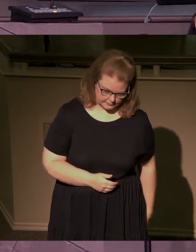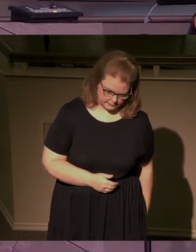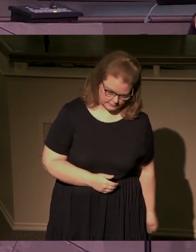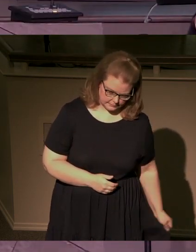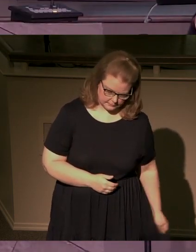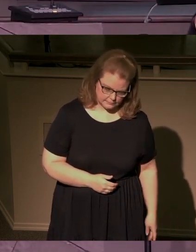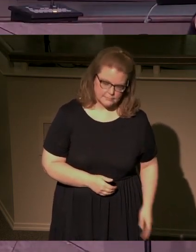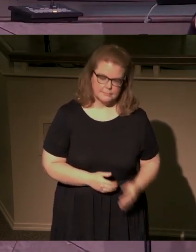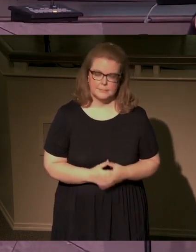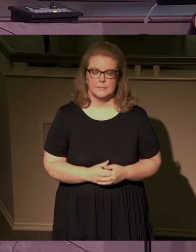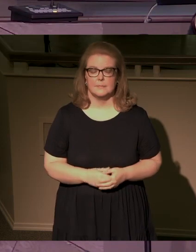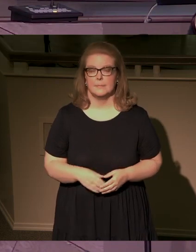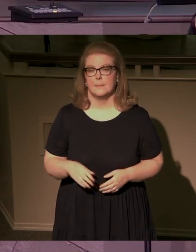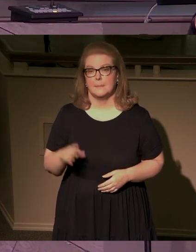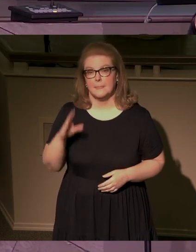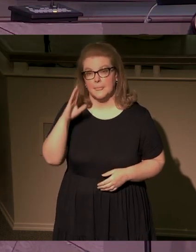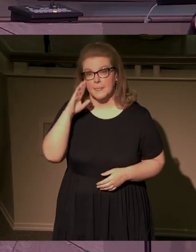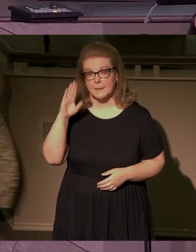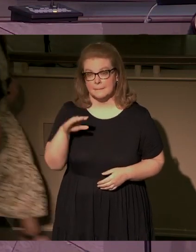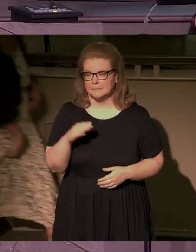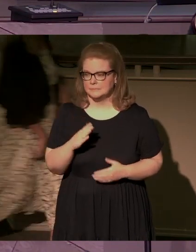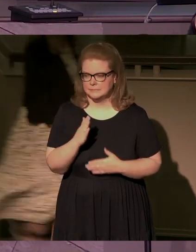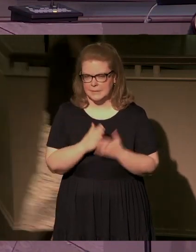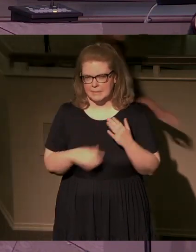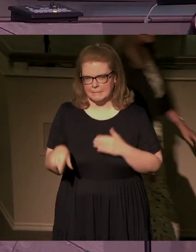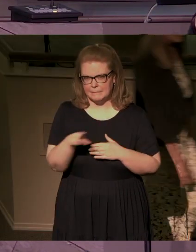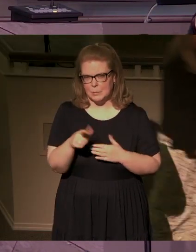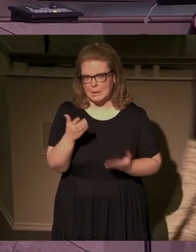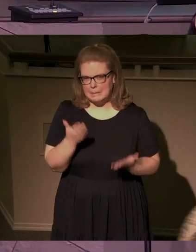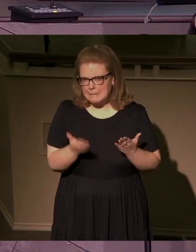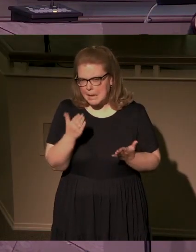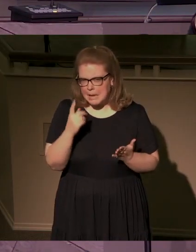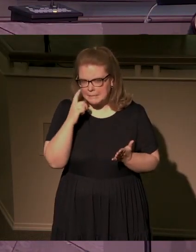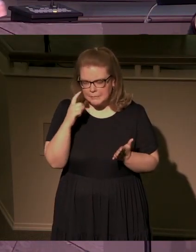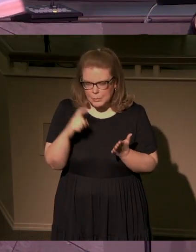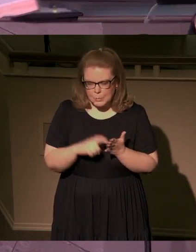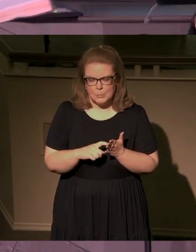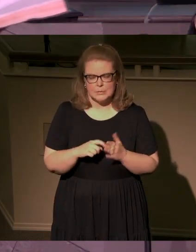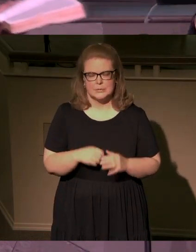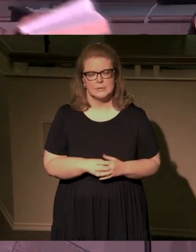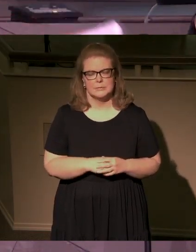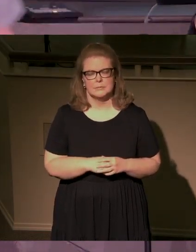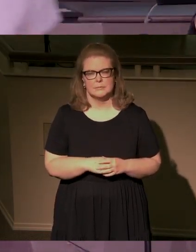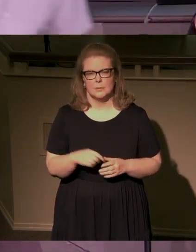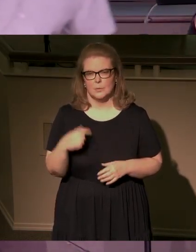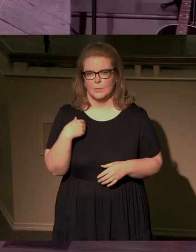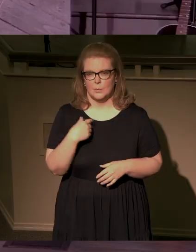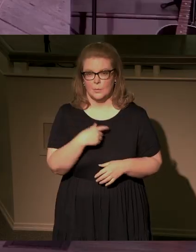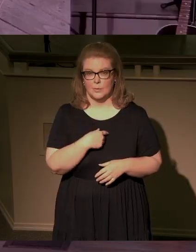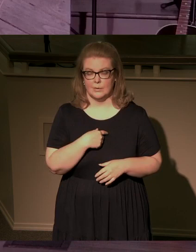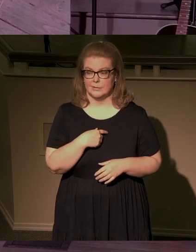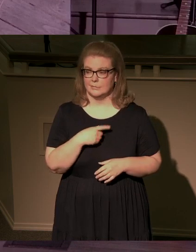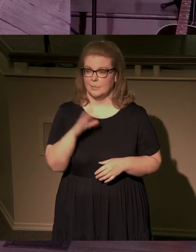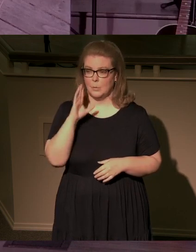So some of you might have noticed that we're talking about parenting.